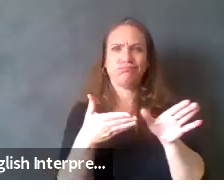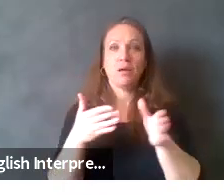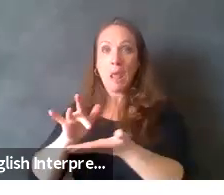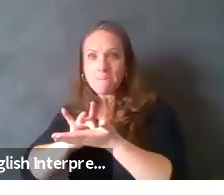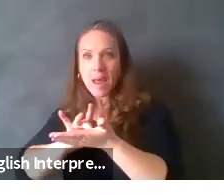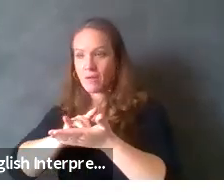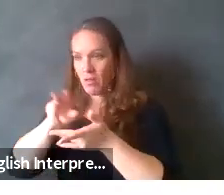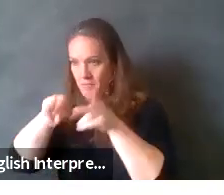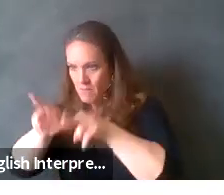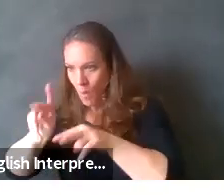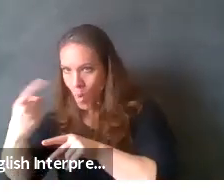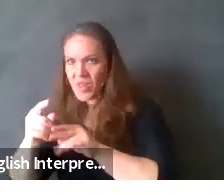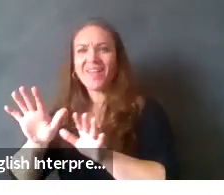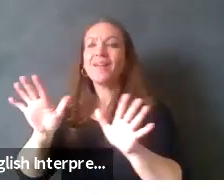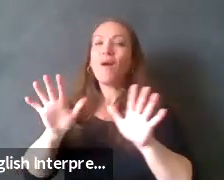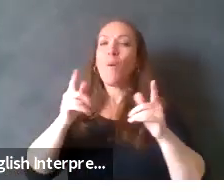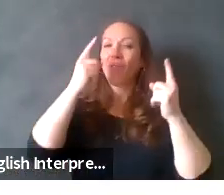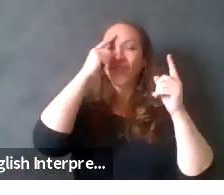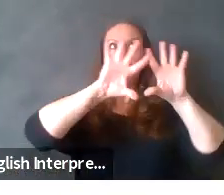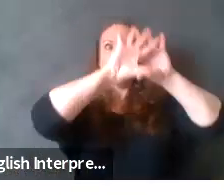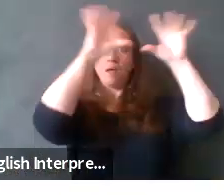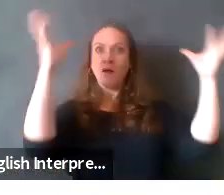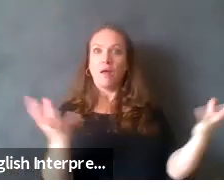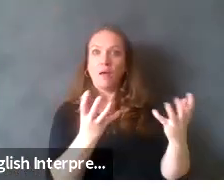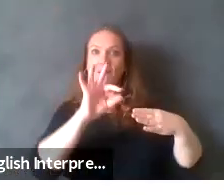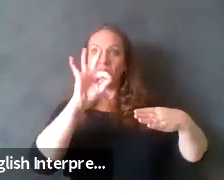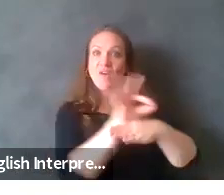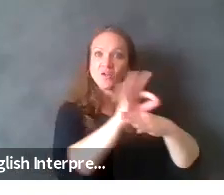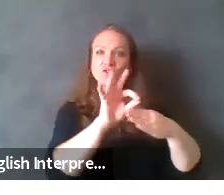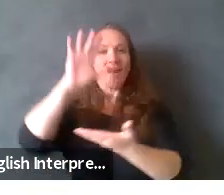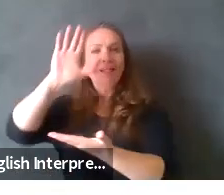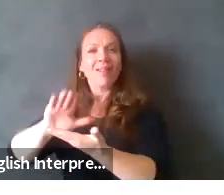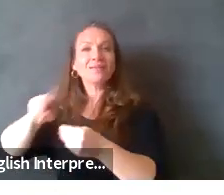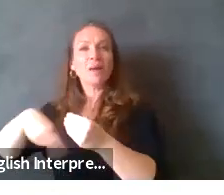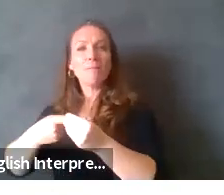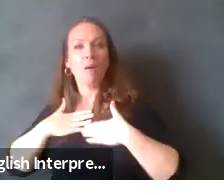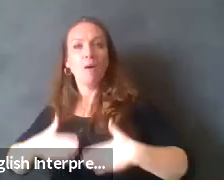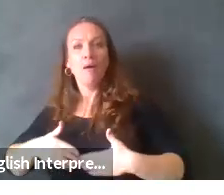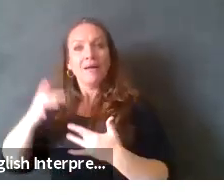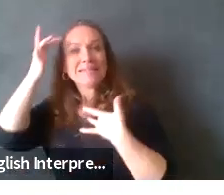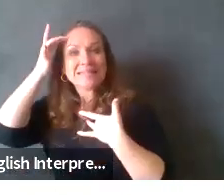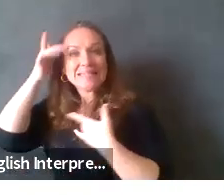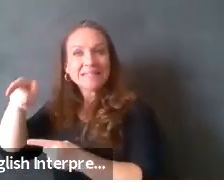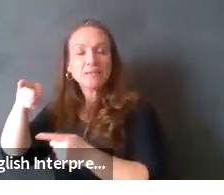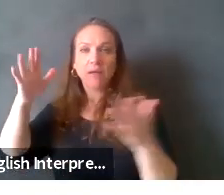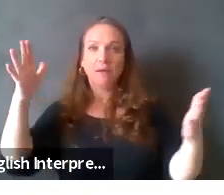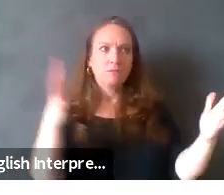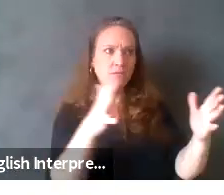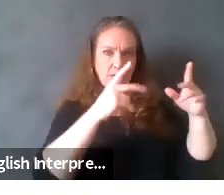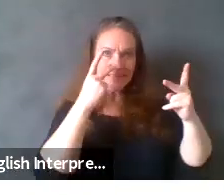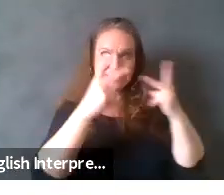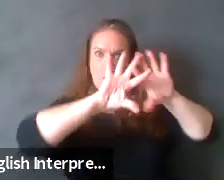we wanted them to think more about function and less about disease. And so I think that